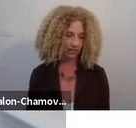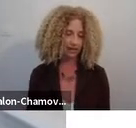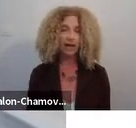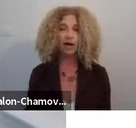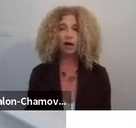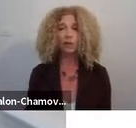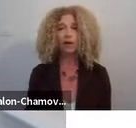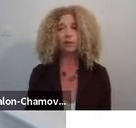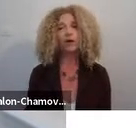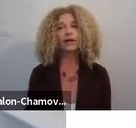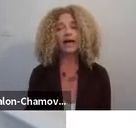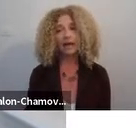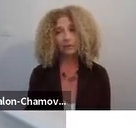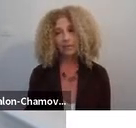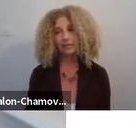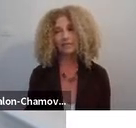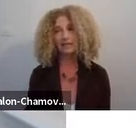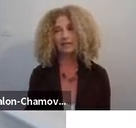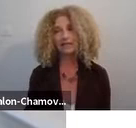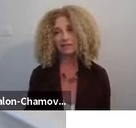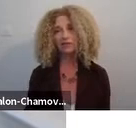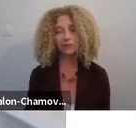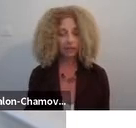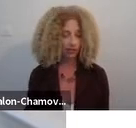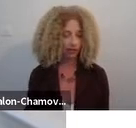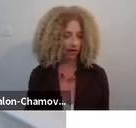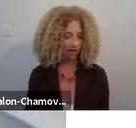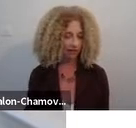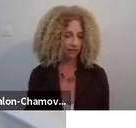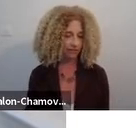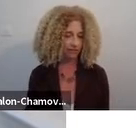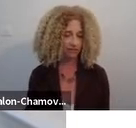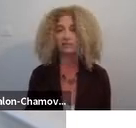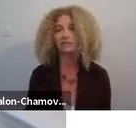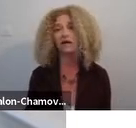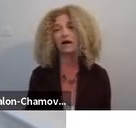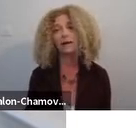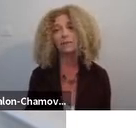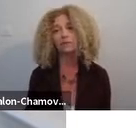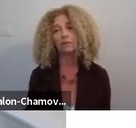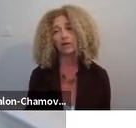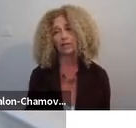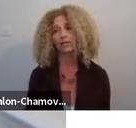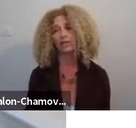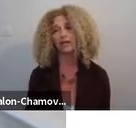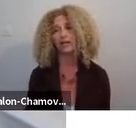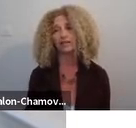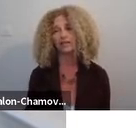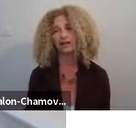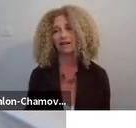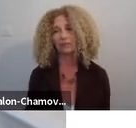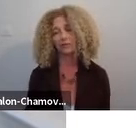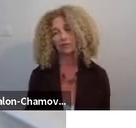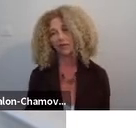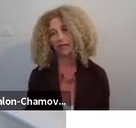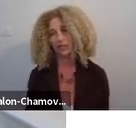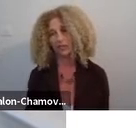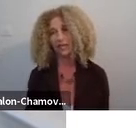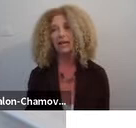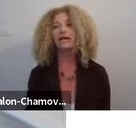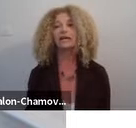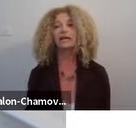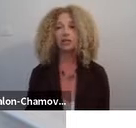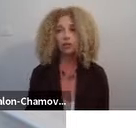information. But what happened is that this information often misses marginalized